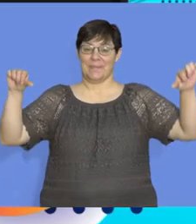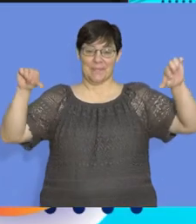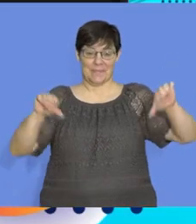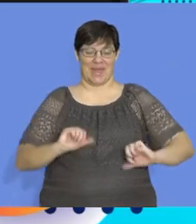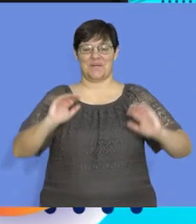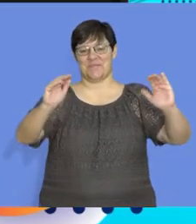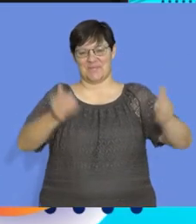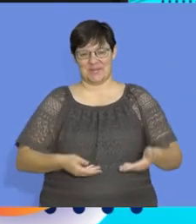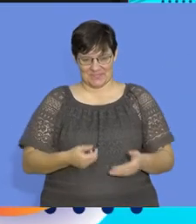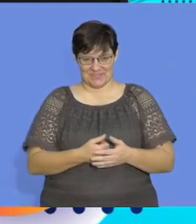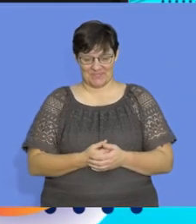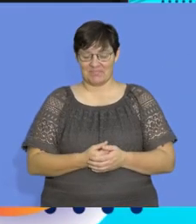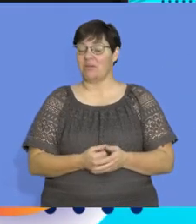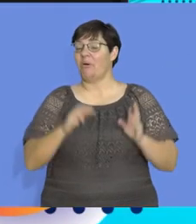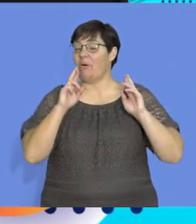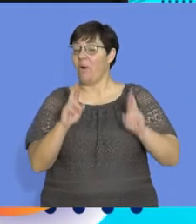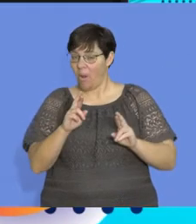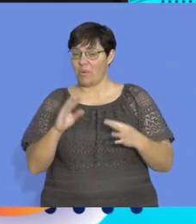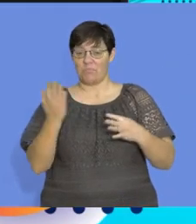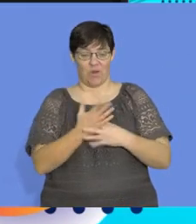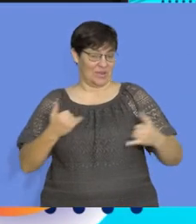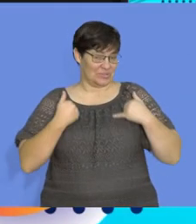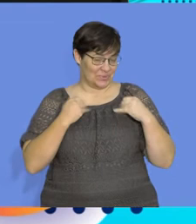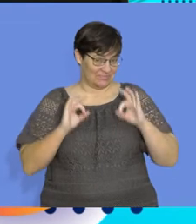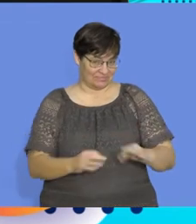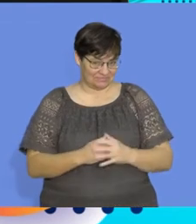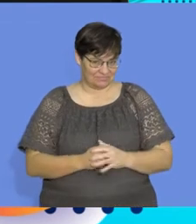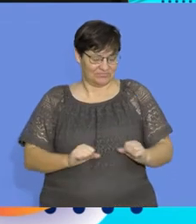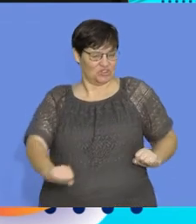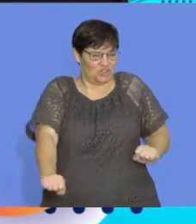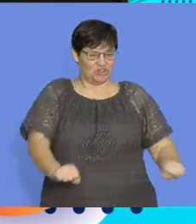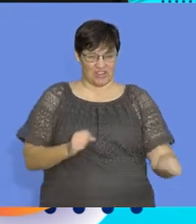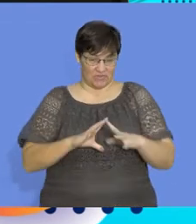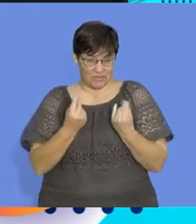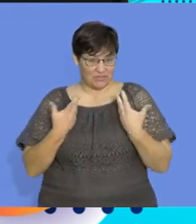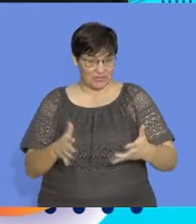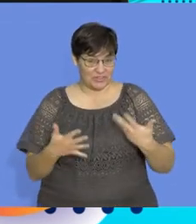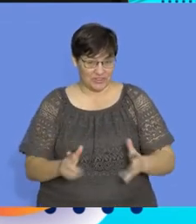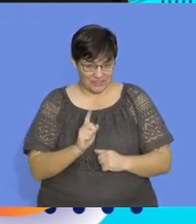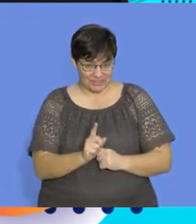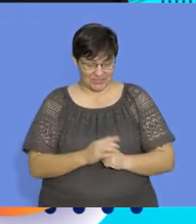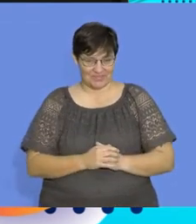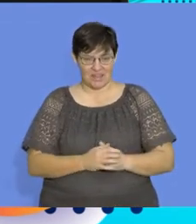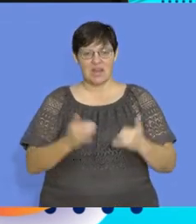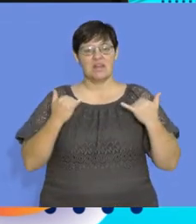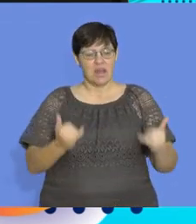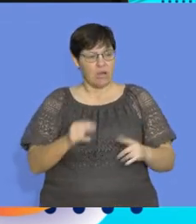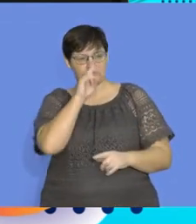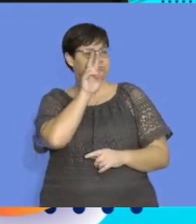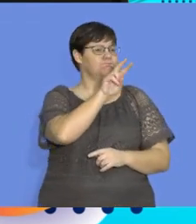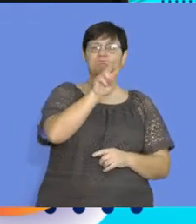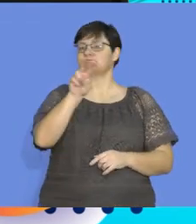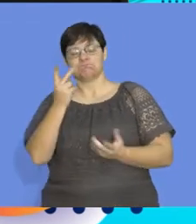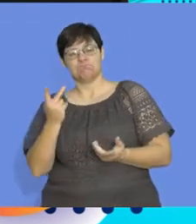Welcome back, Life Sciences. I hope you had a good little break, all right, did the stretching and everything. Guys, go and be vigilant.